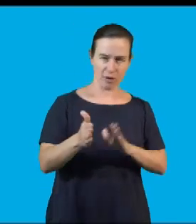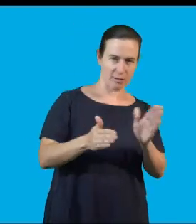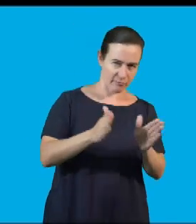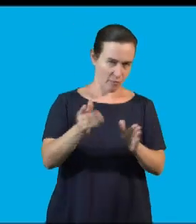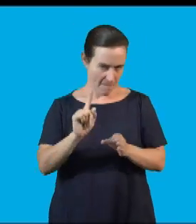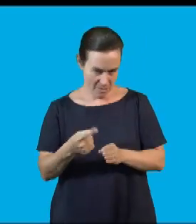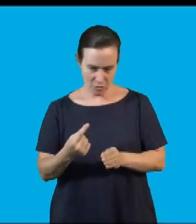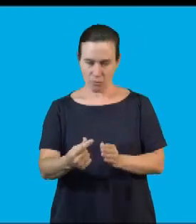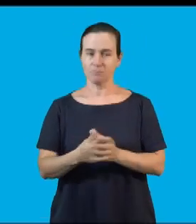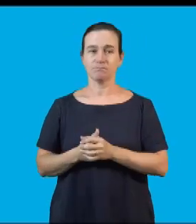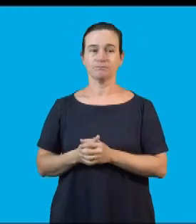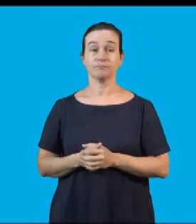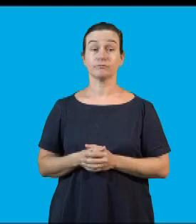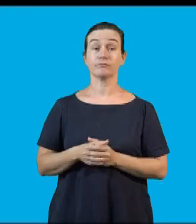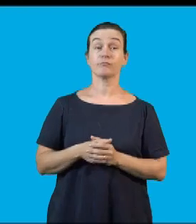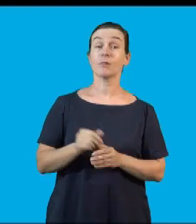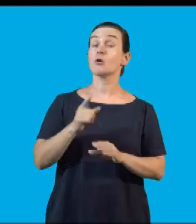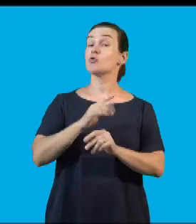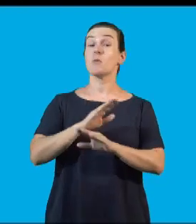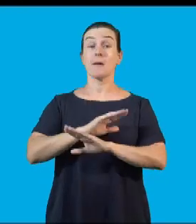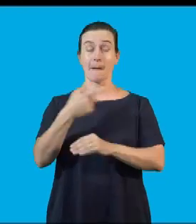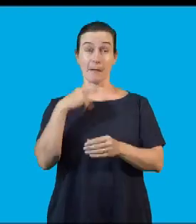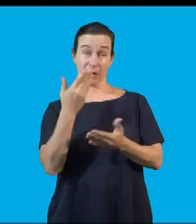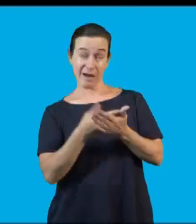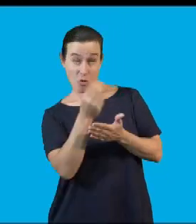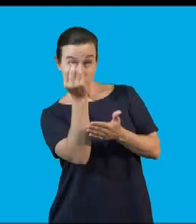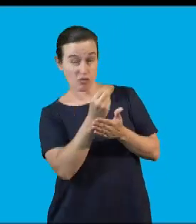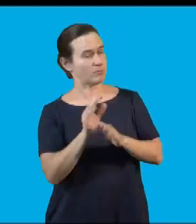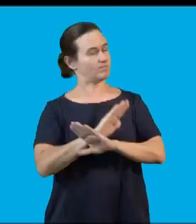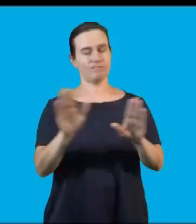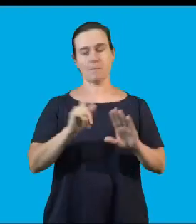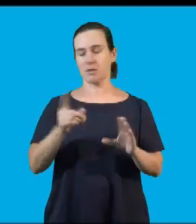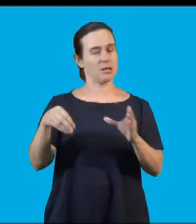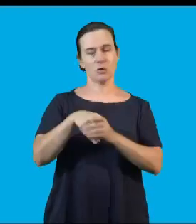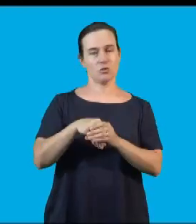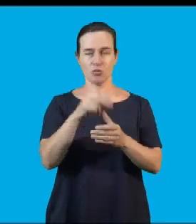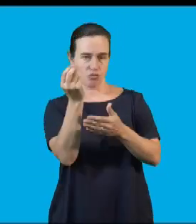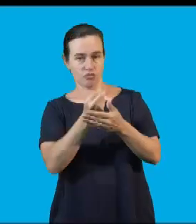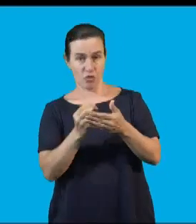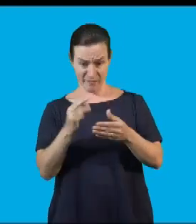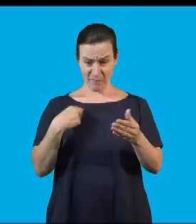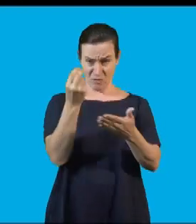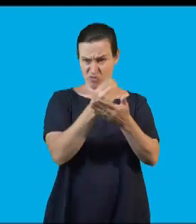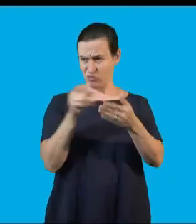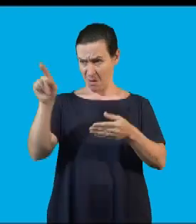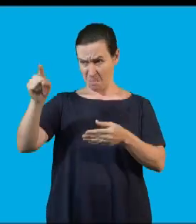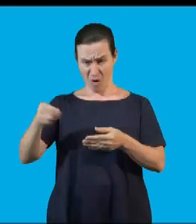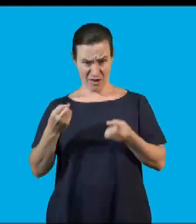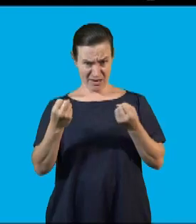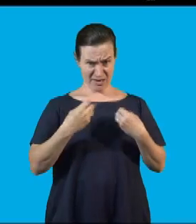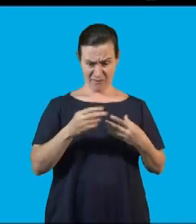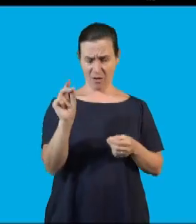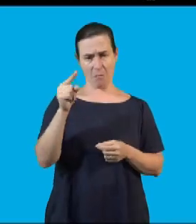response. Note, do not include illustrations or drawings because you will not be awarded marks for any of